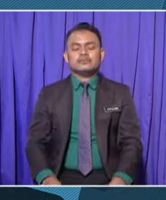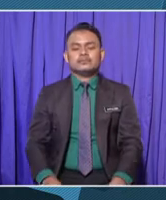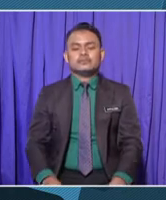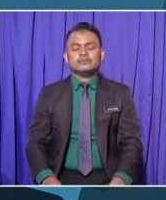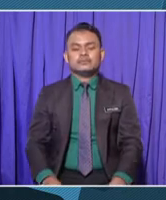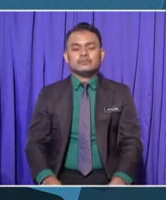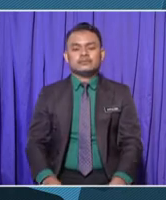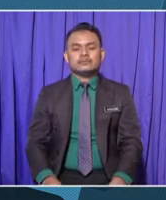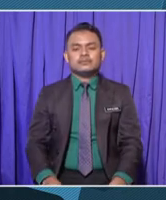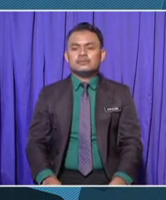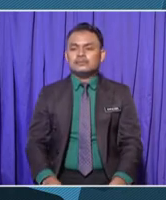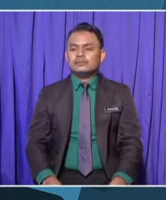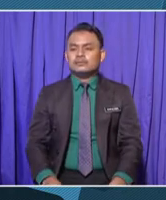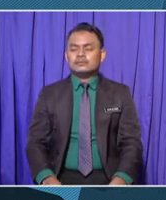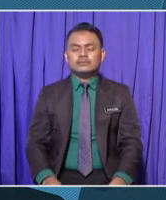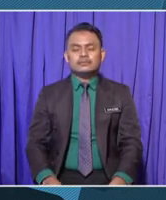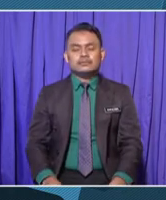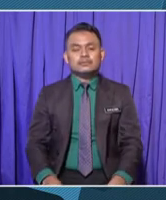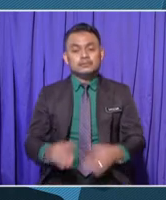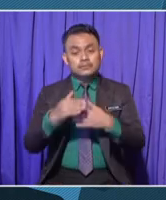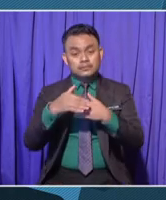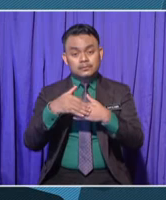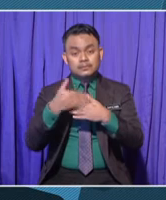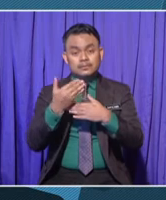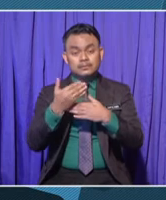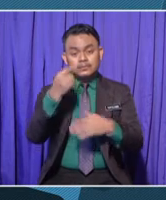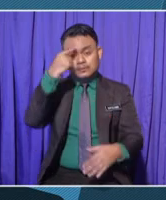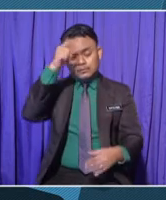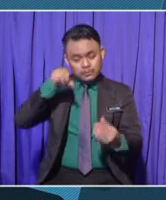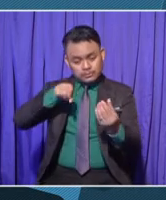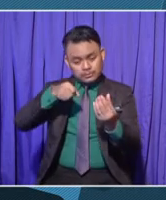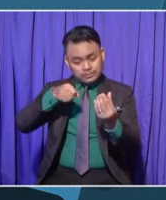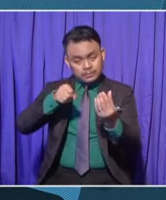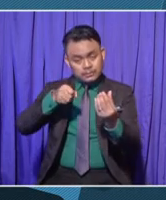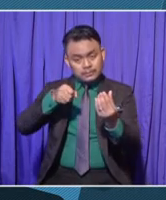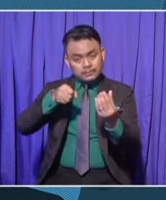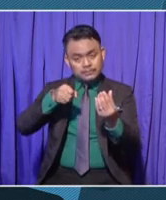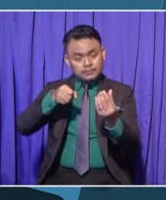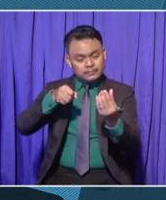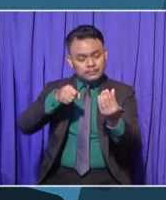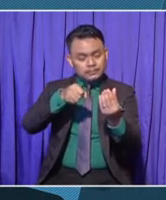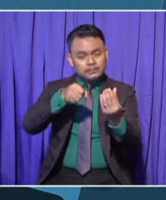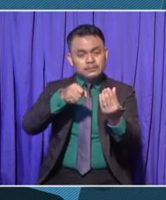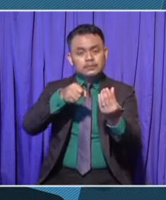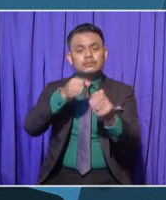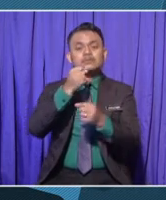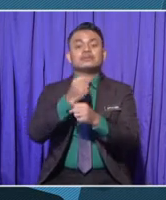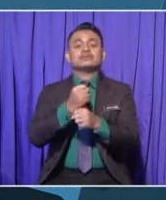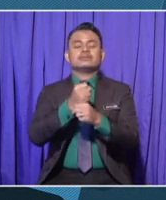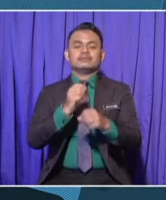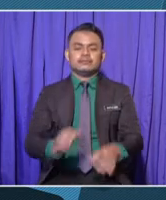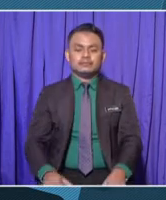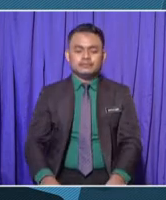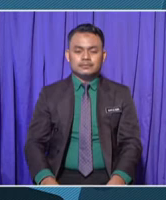screwdriver and make it easier for the screwdriver to carry out its task.